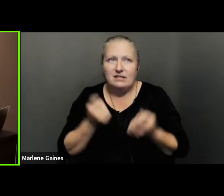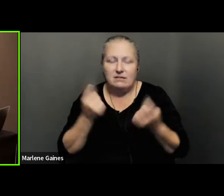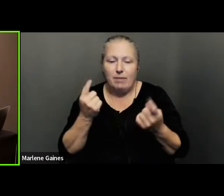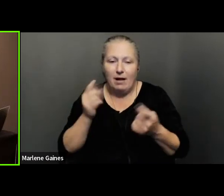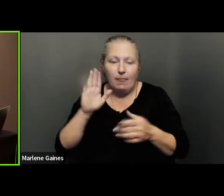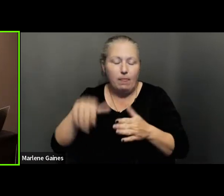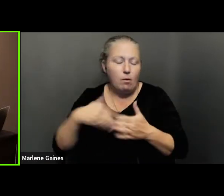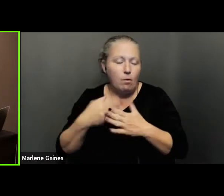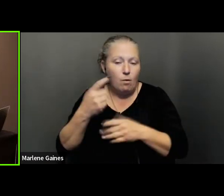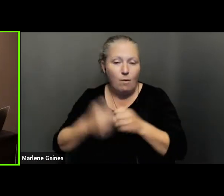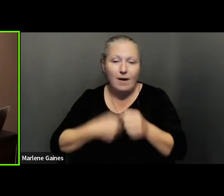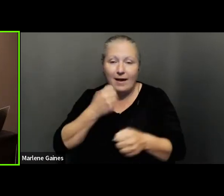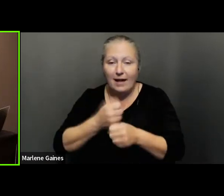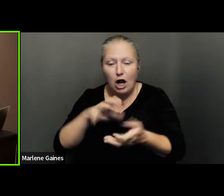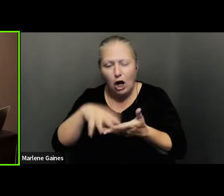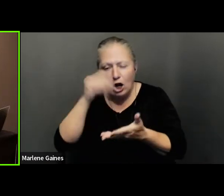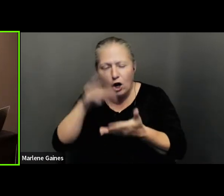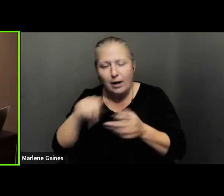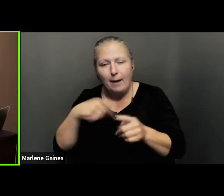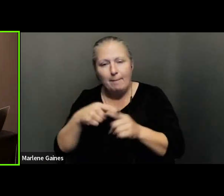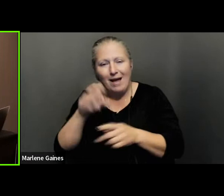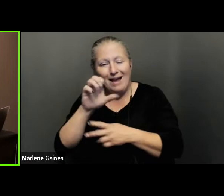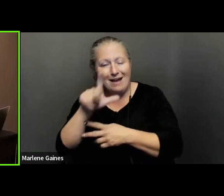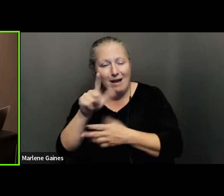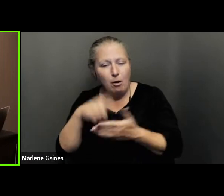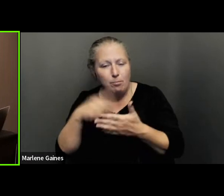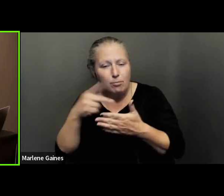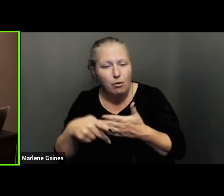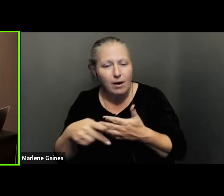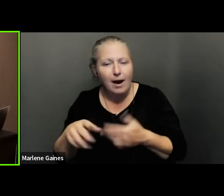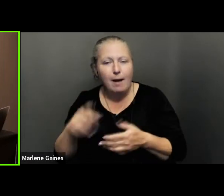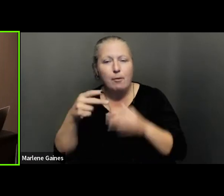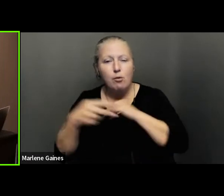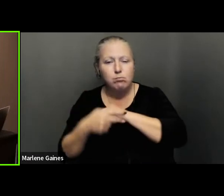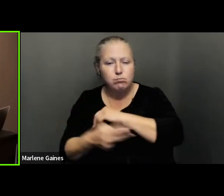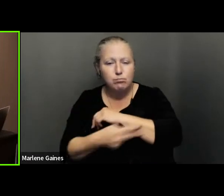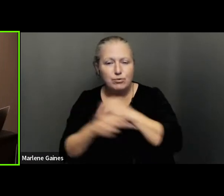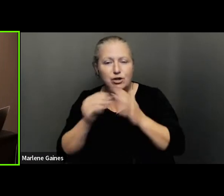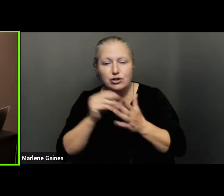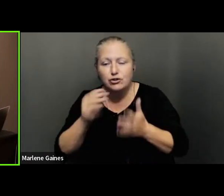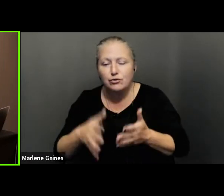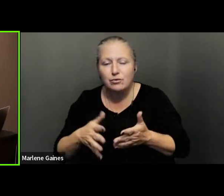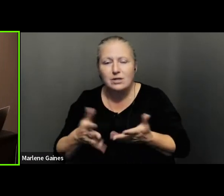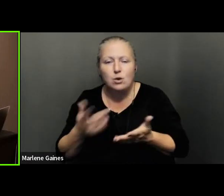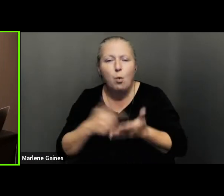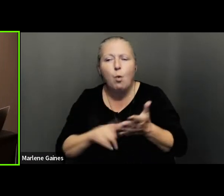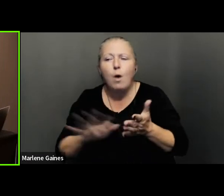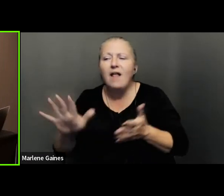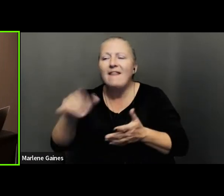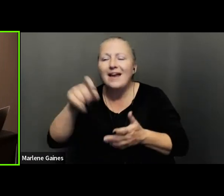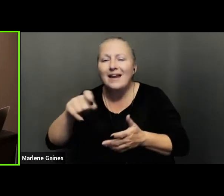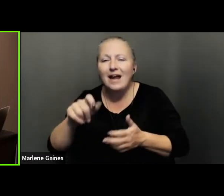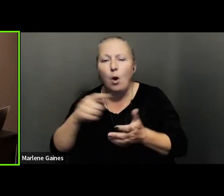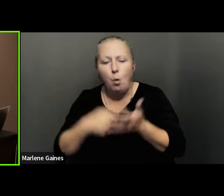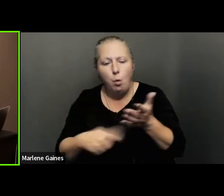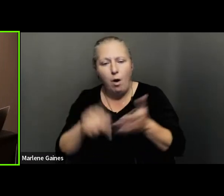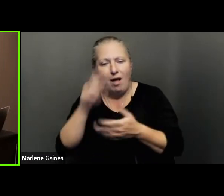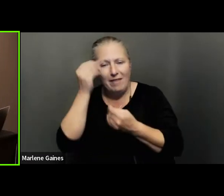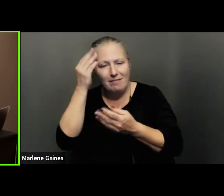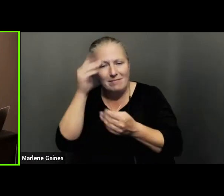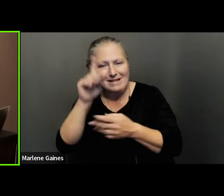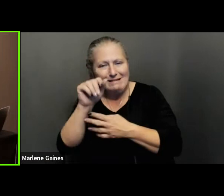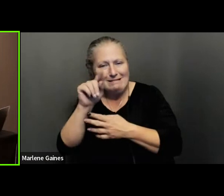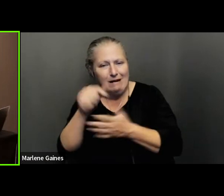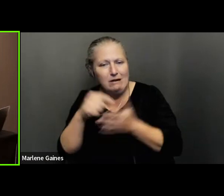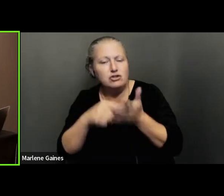entire year learning about our EL program, our bridge students, the needs there with the data shows,